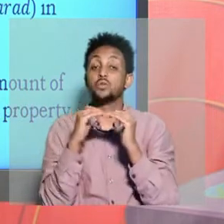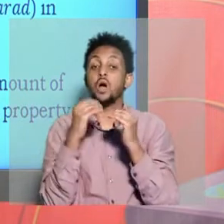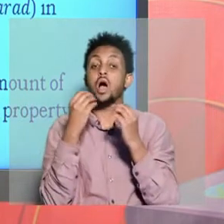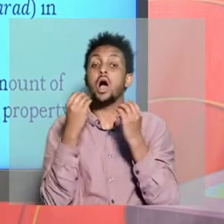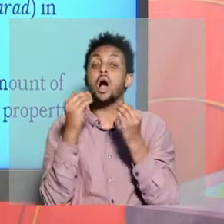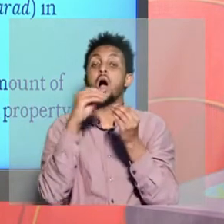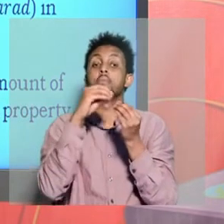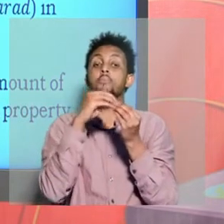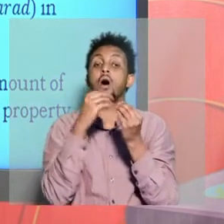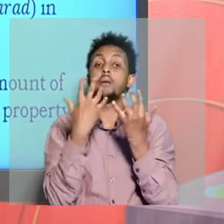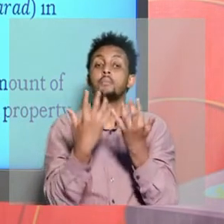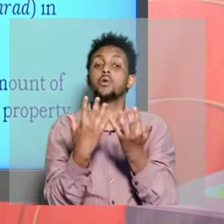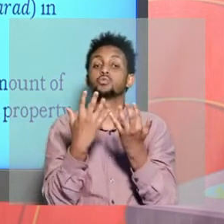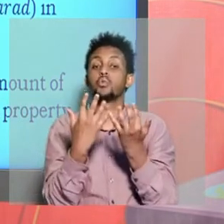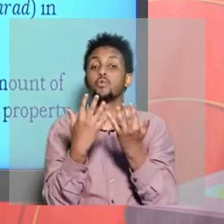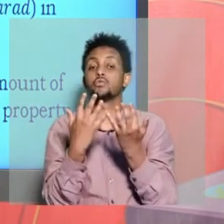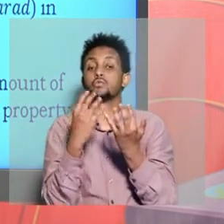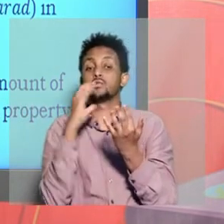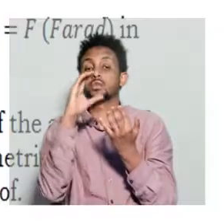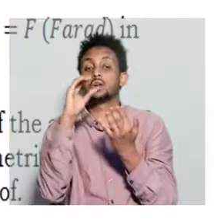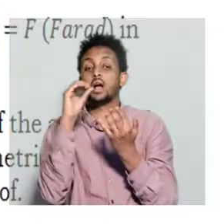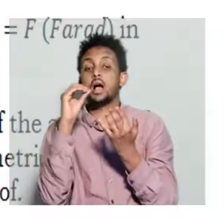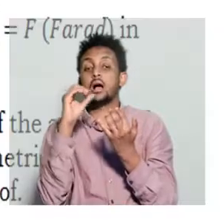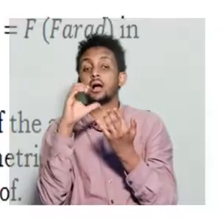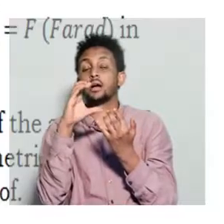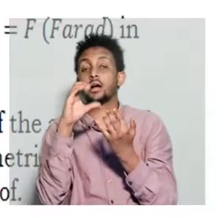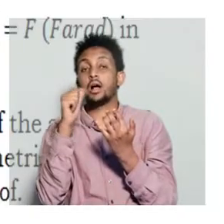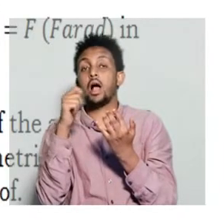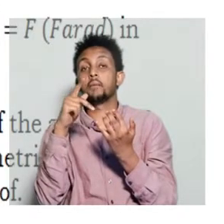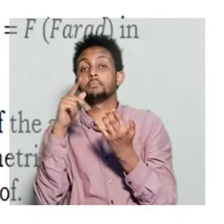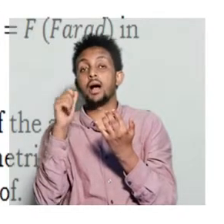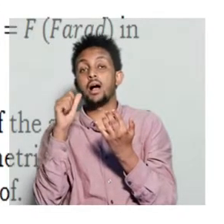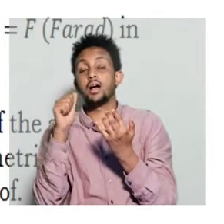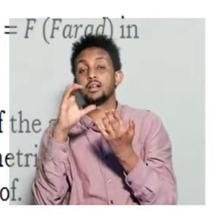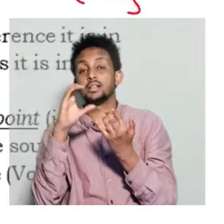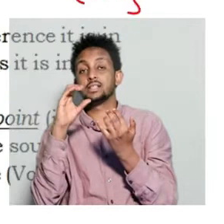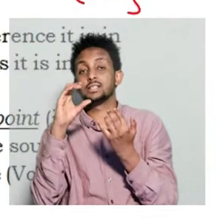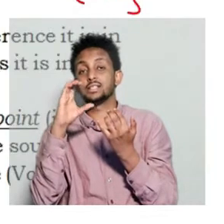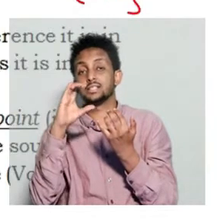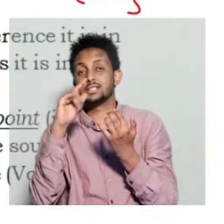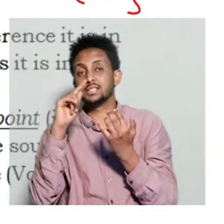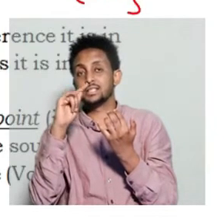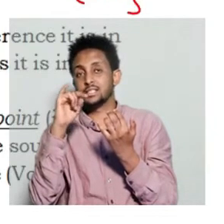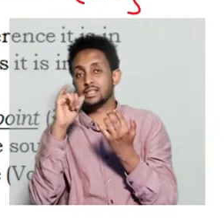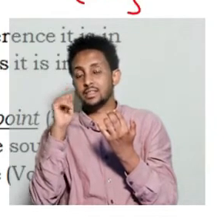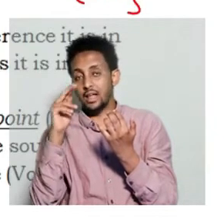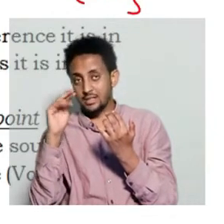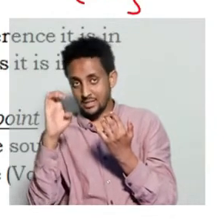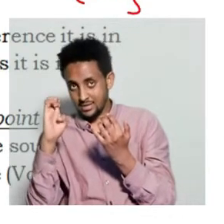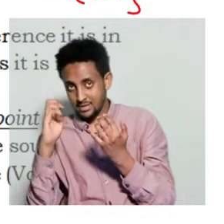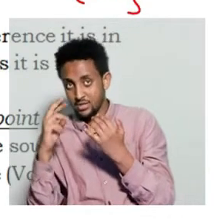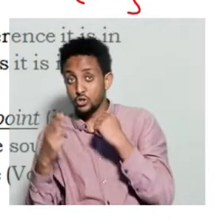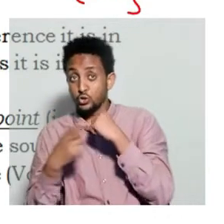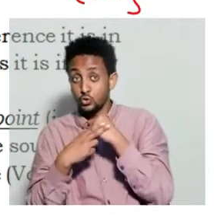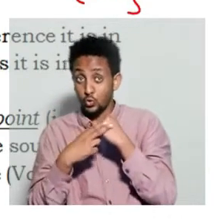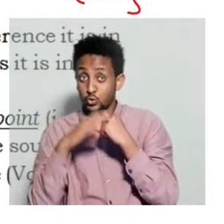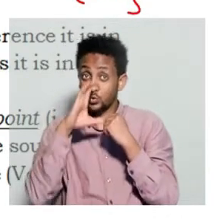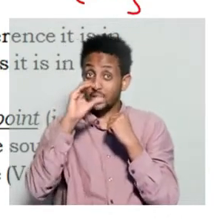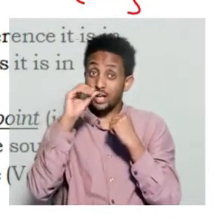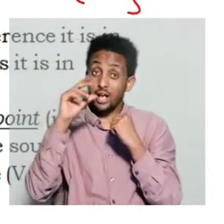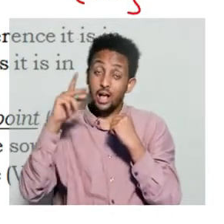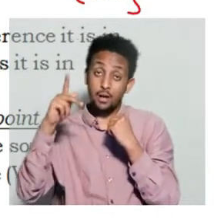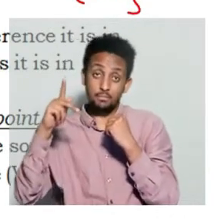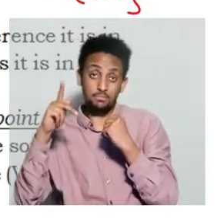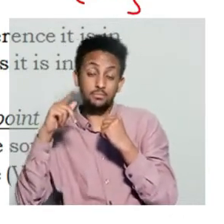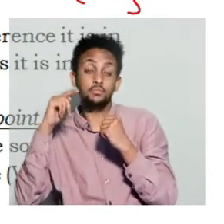of the charge stored. Here, if the amount of the charge is increased, the amount of the charge stored on the capacitor,